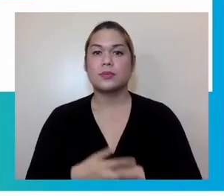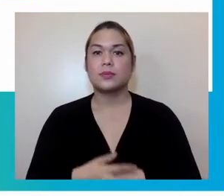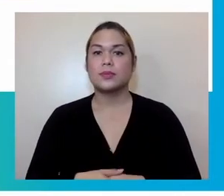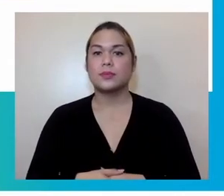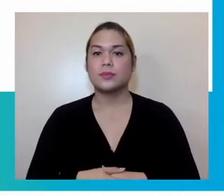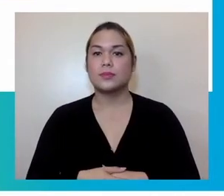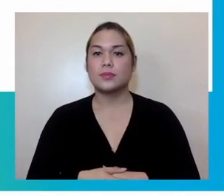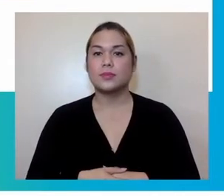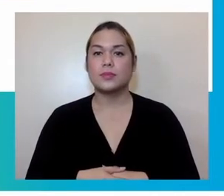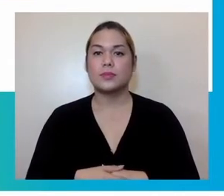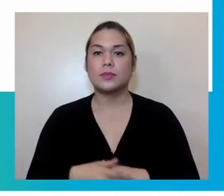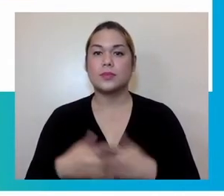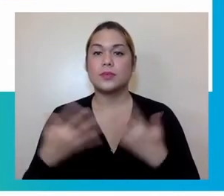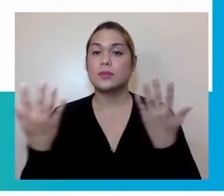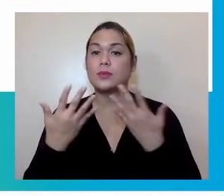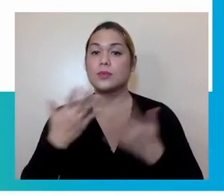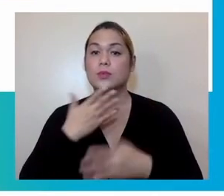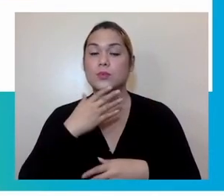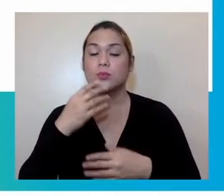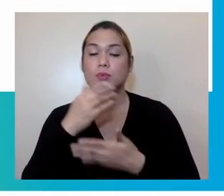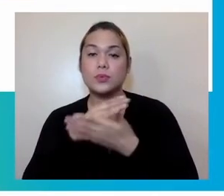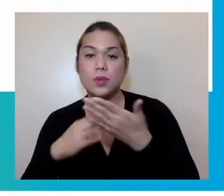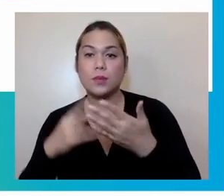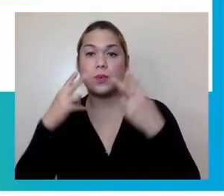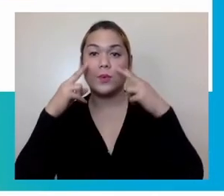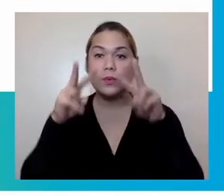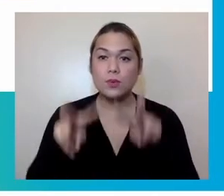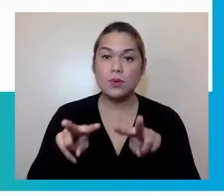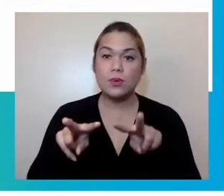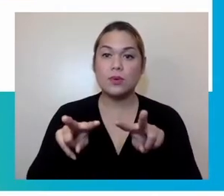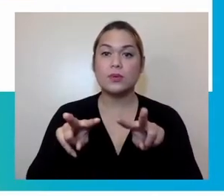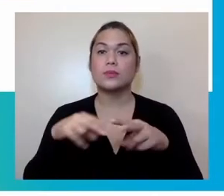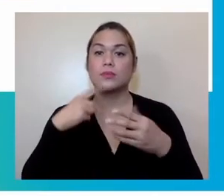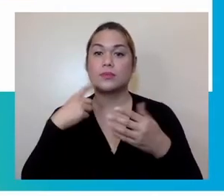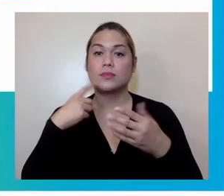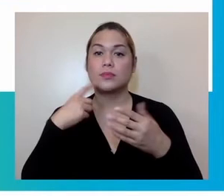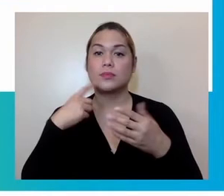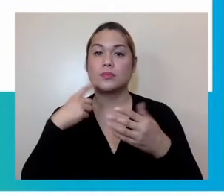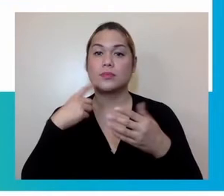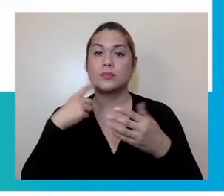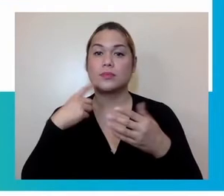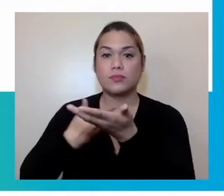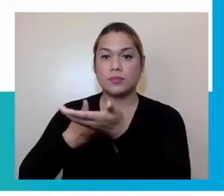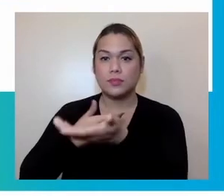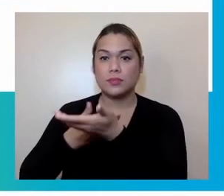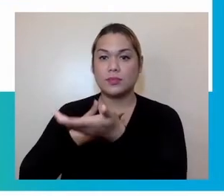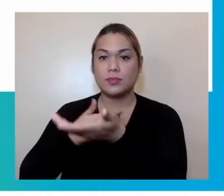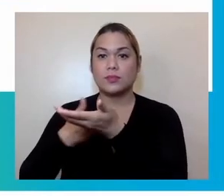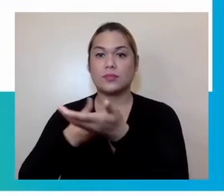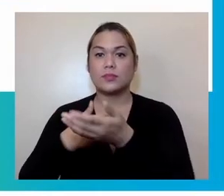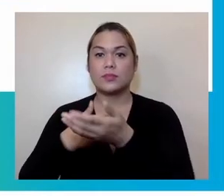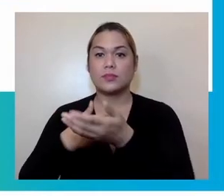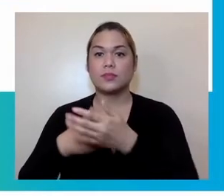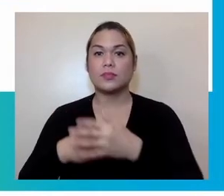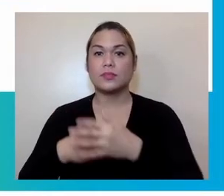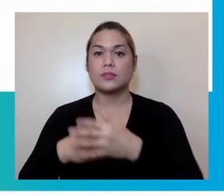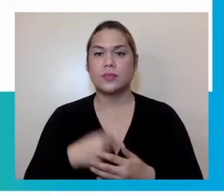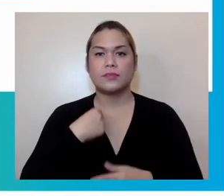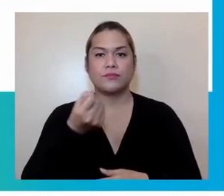think more and more people really understand that inaction is not an option. And